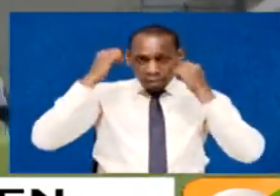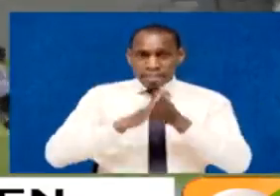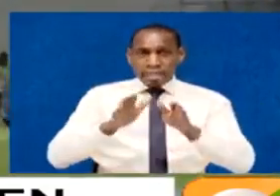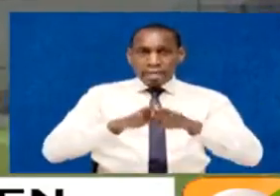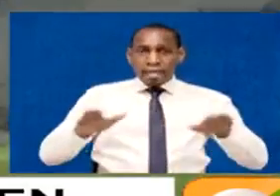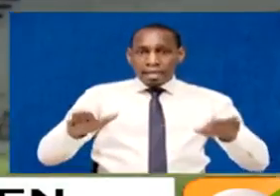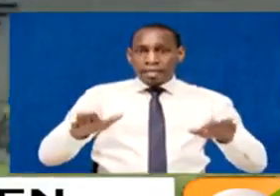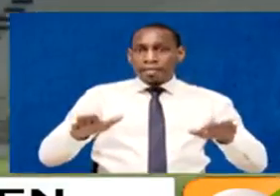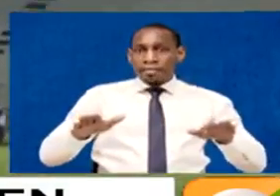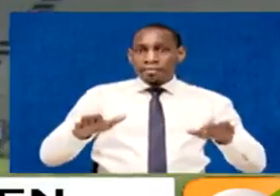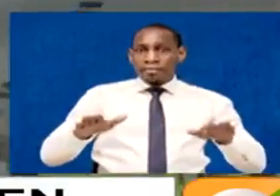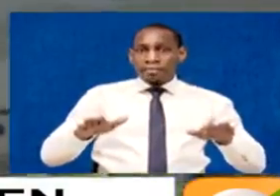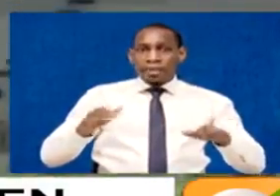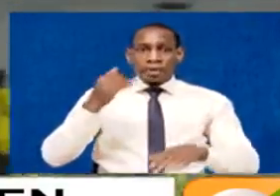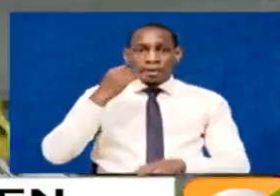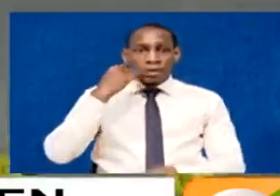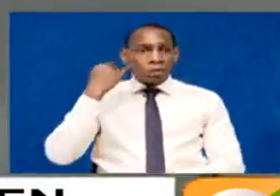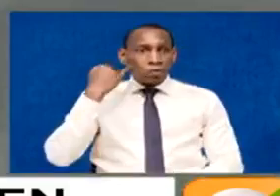uwanja wa maonyesho ya Kilimo huko Nakuru.